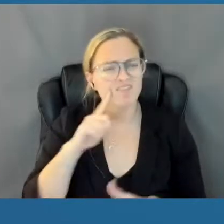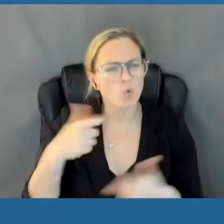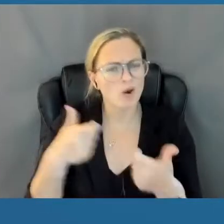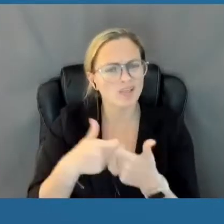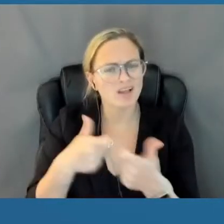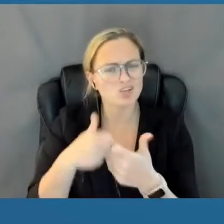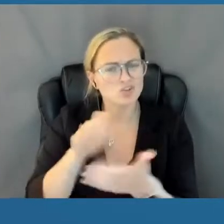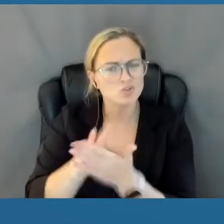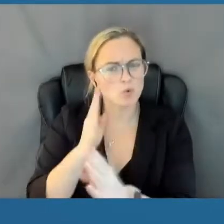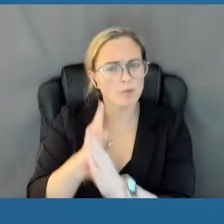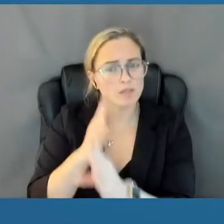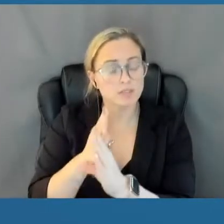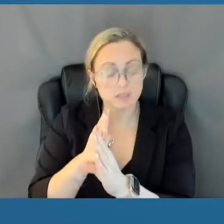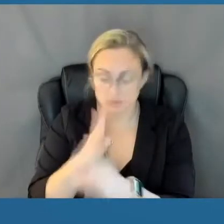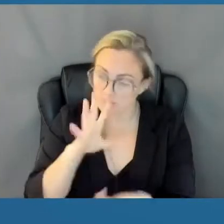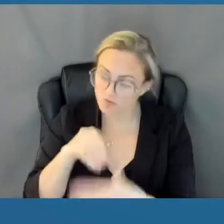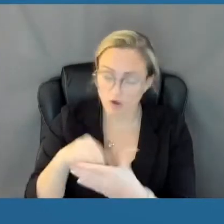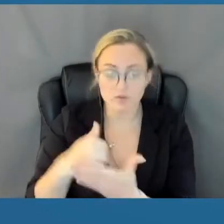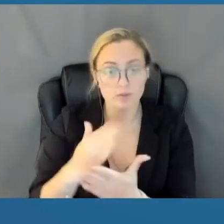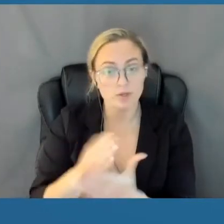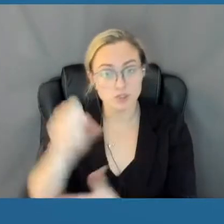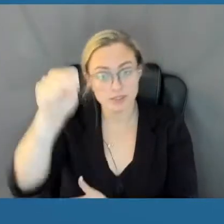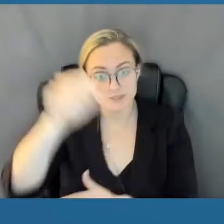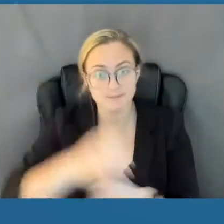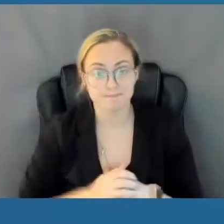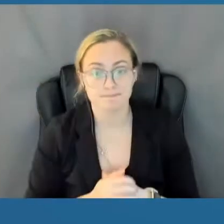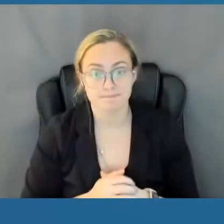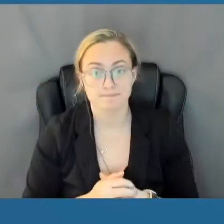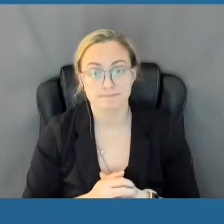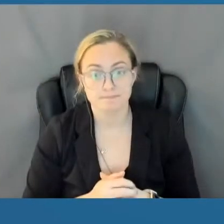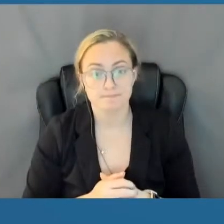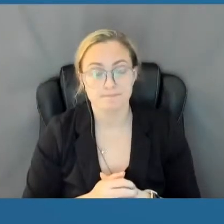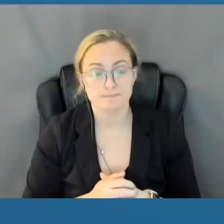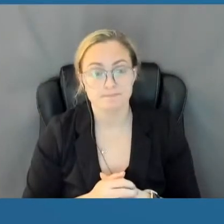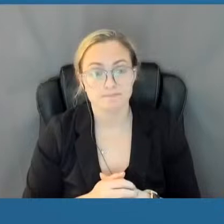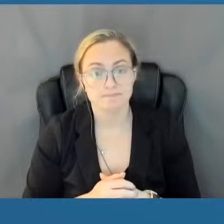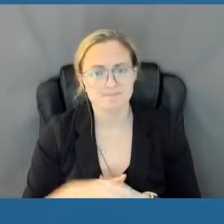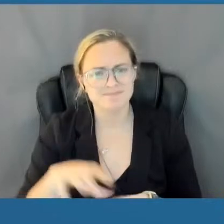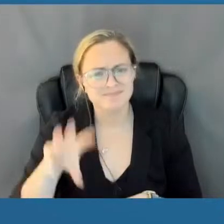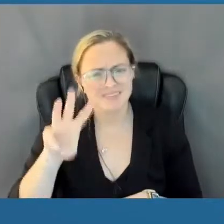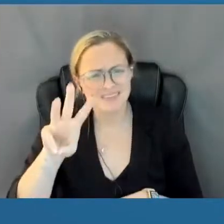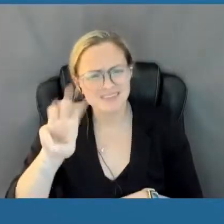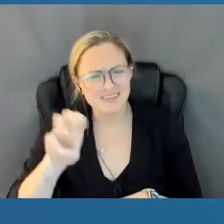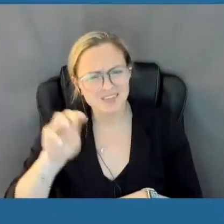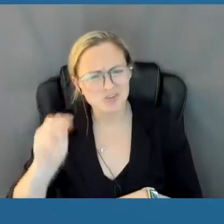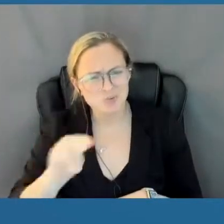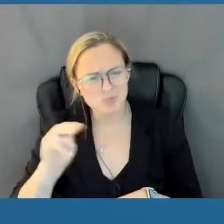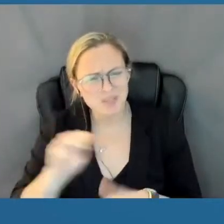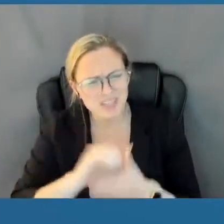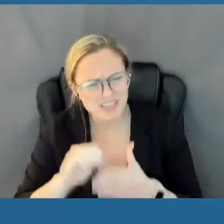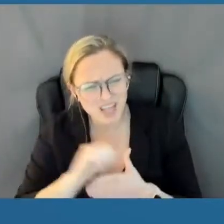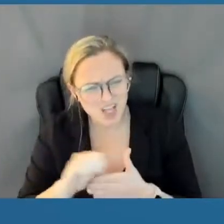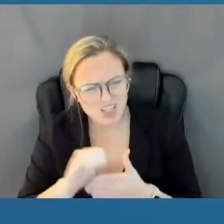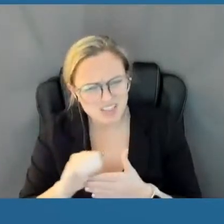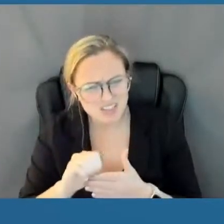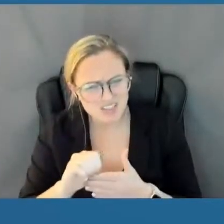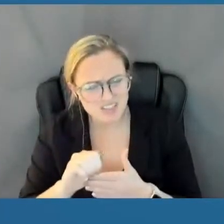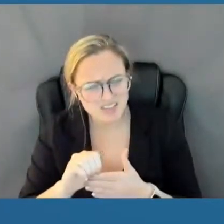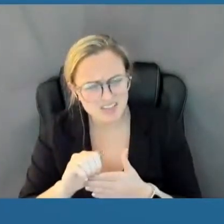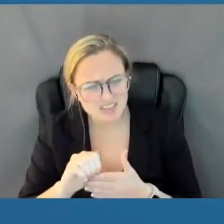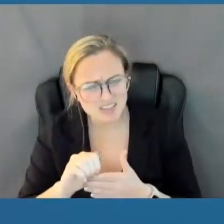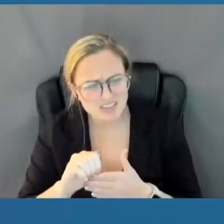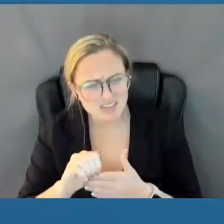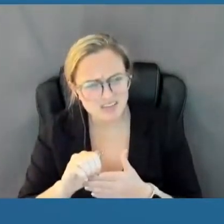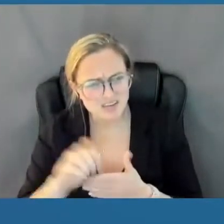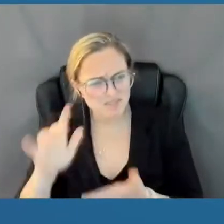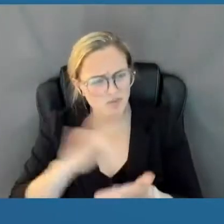forward in the budget. You still All right. gonna spend $1 billion on middle-class tax cuts? Pardon me? Is it still $1 billion for middle-class